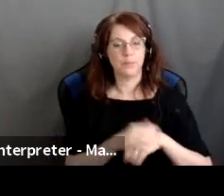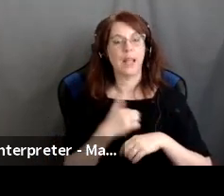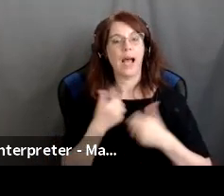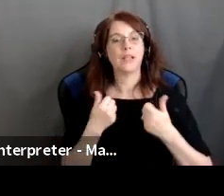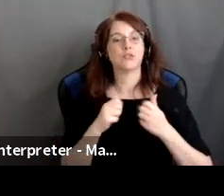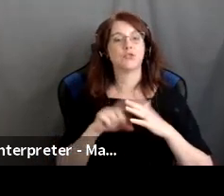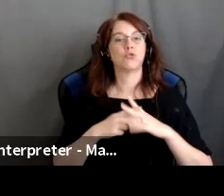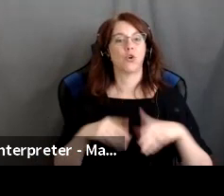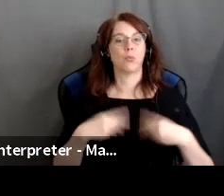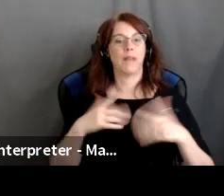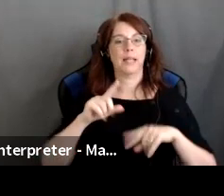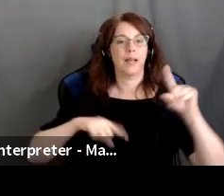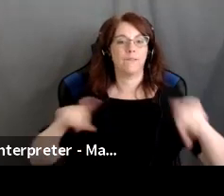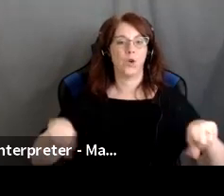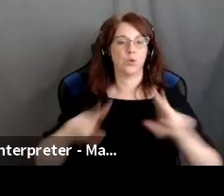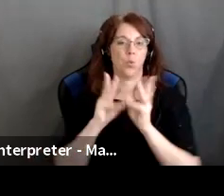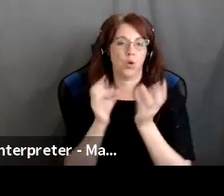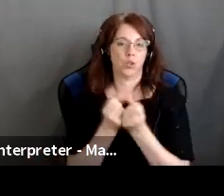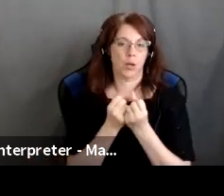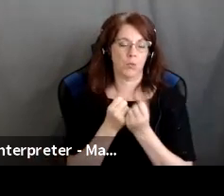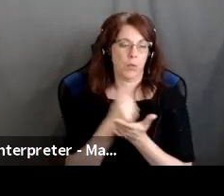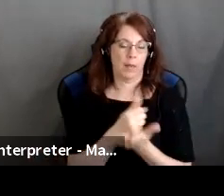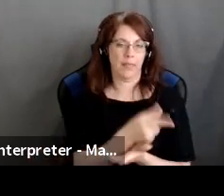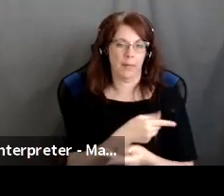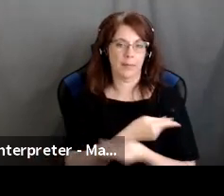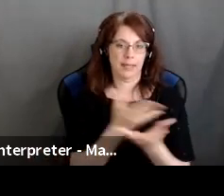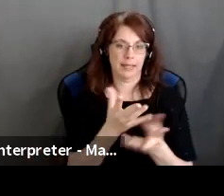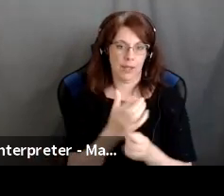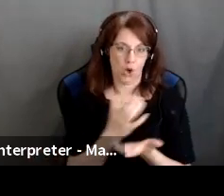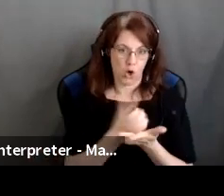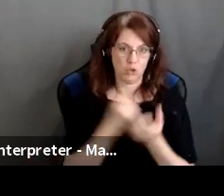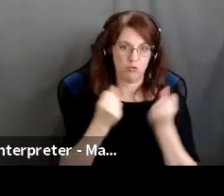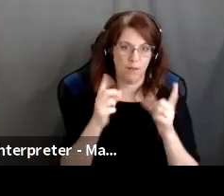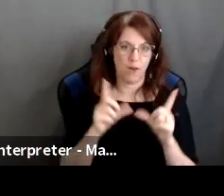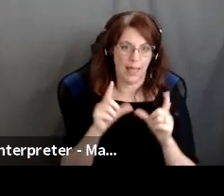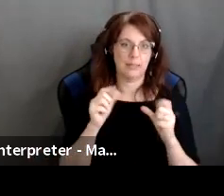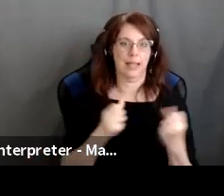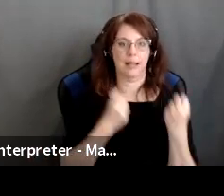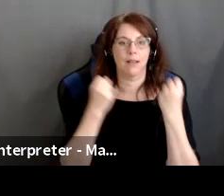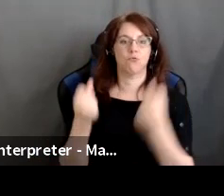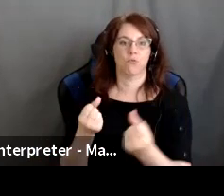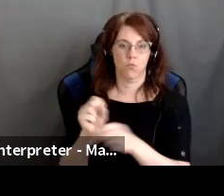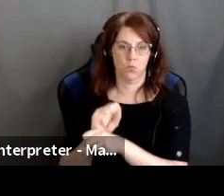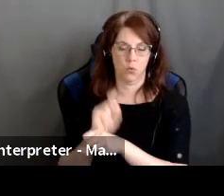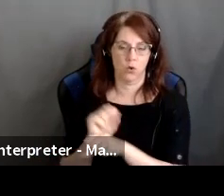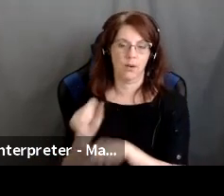diverse education workshops to help them get their driver's license to be able to get to work.